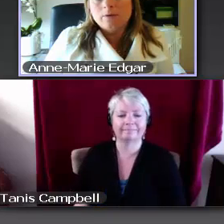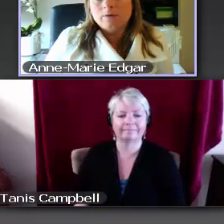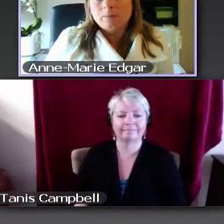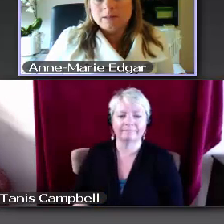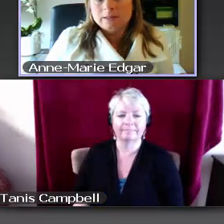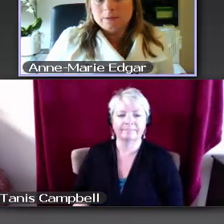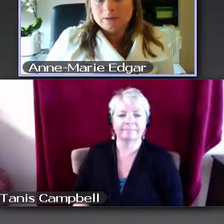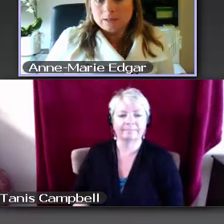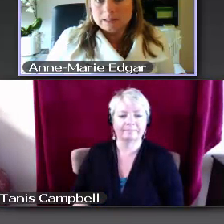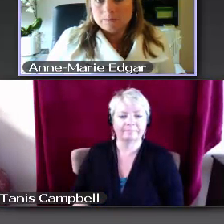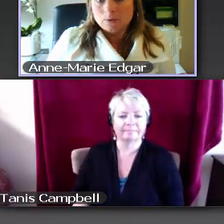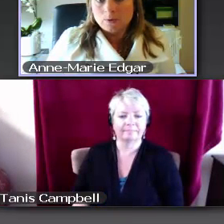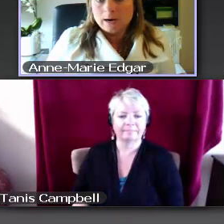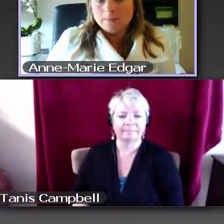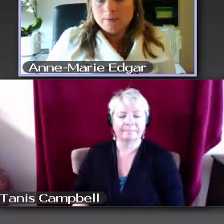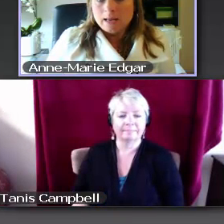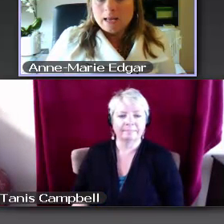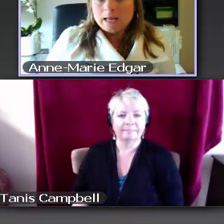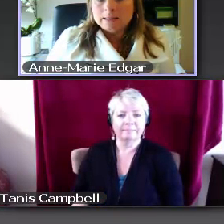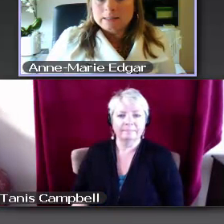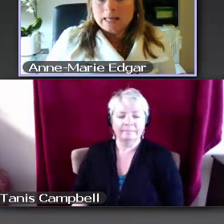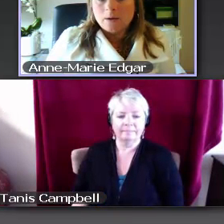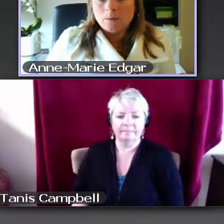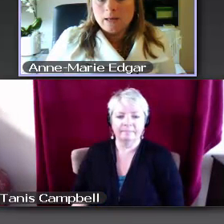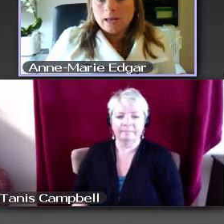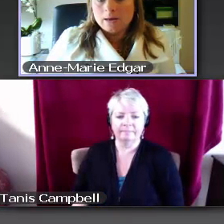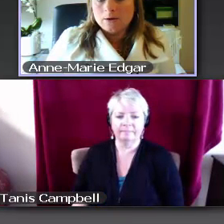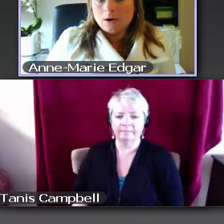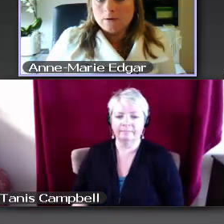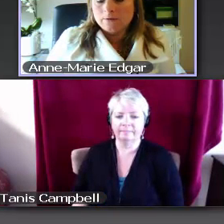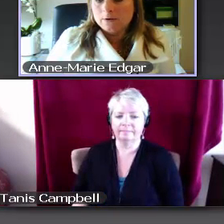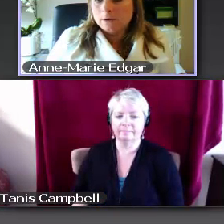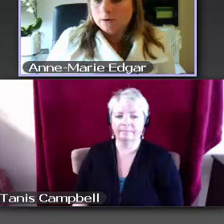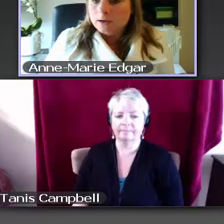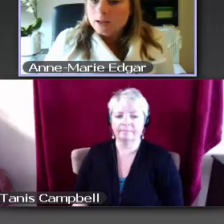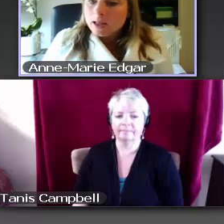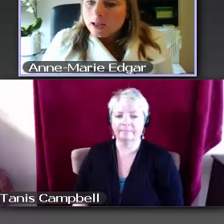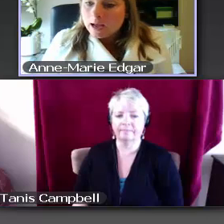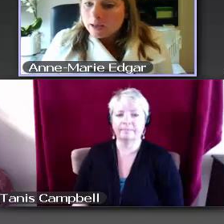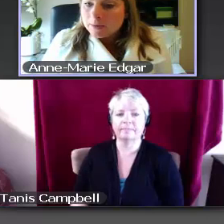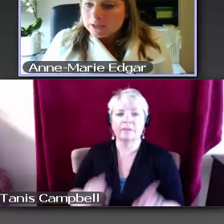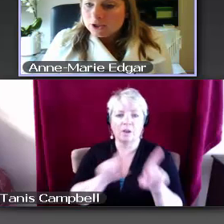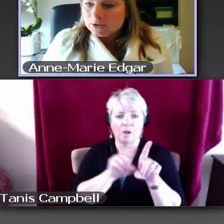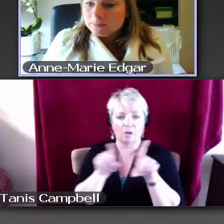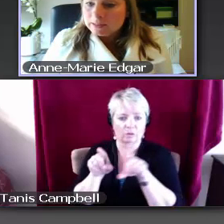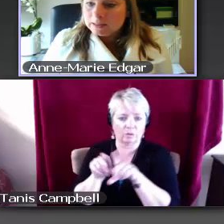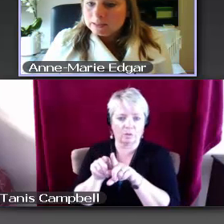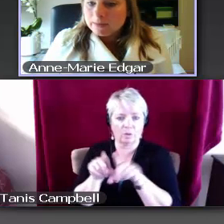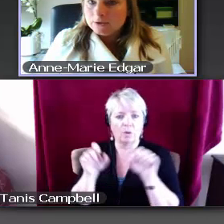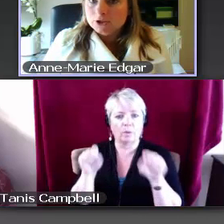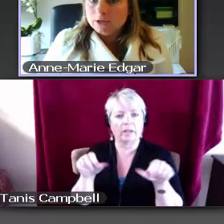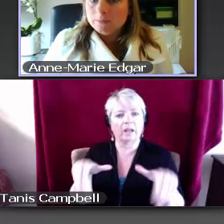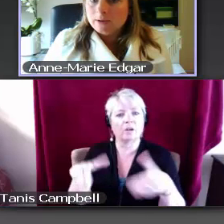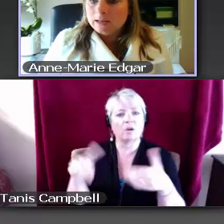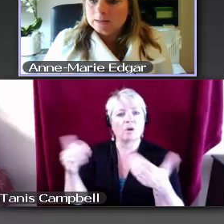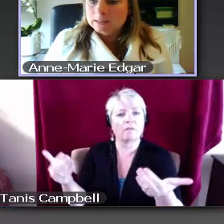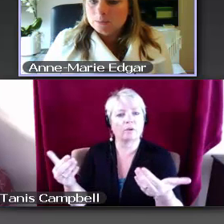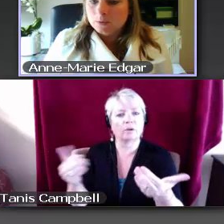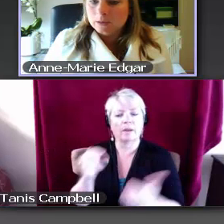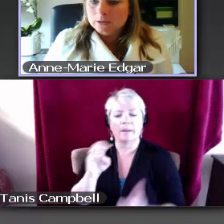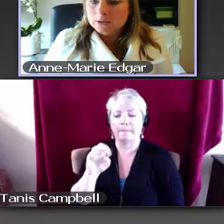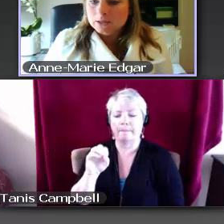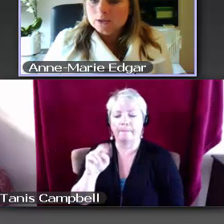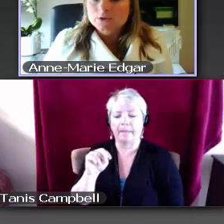unique part of the Business Abilities program is that we can offer additional business mentorship